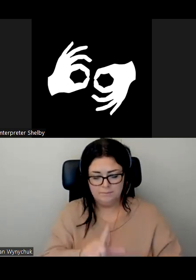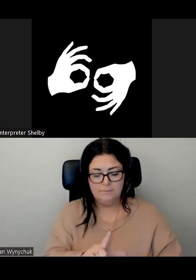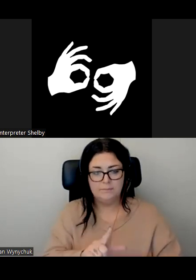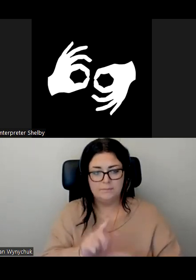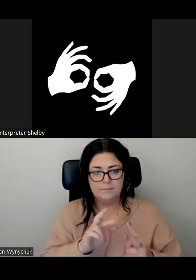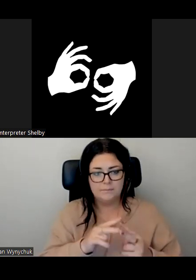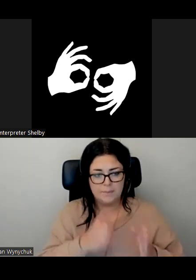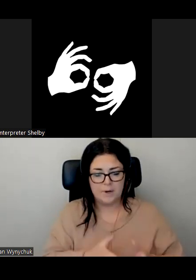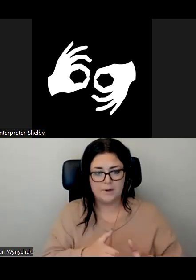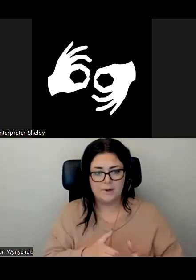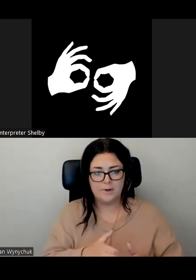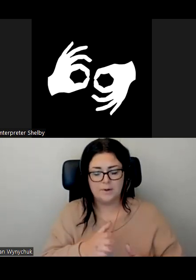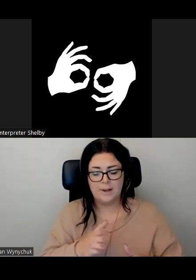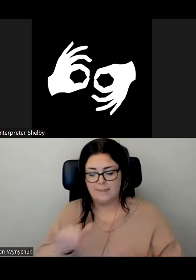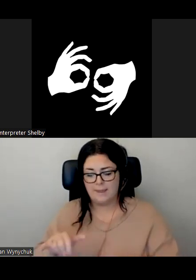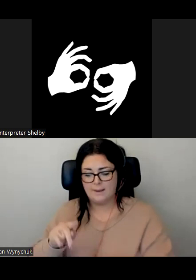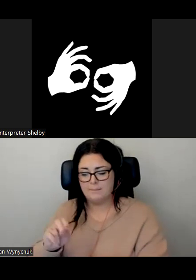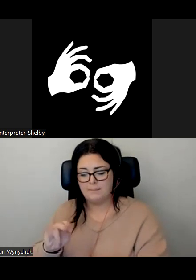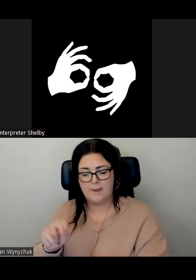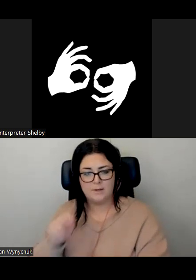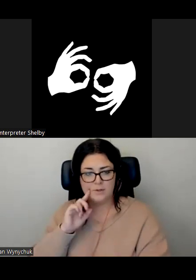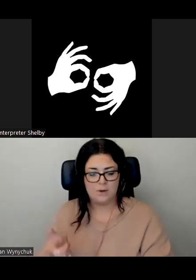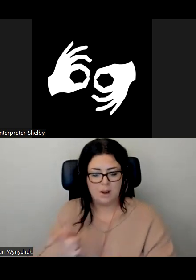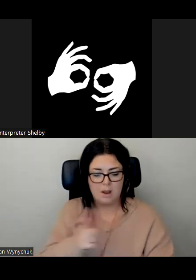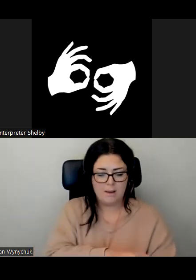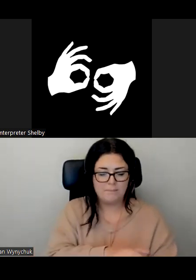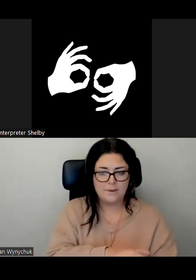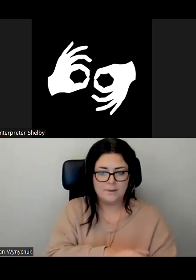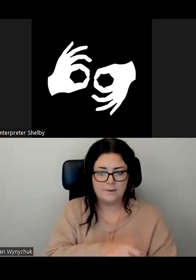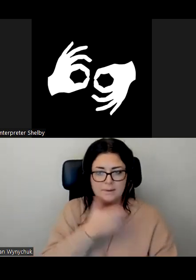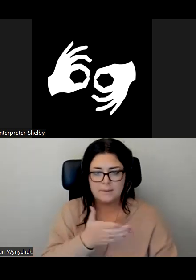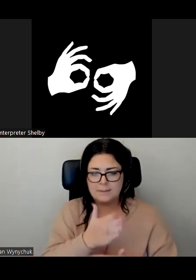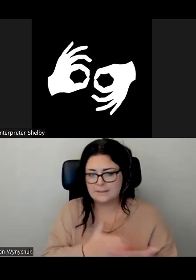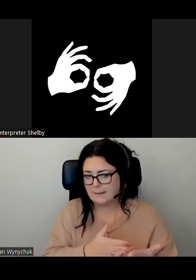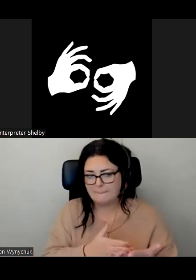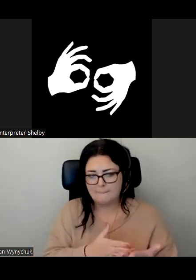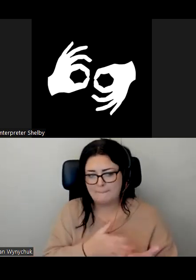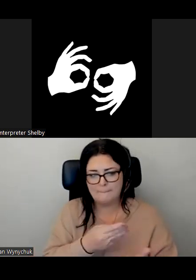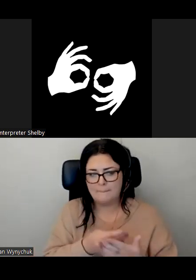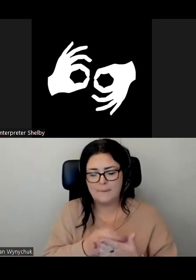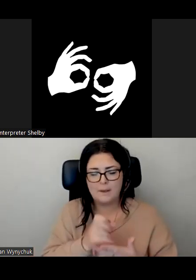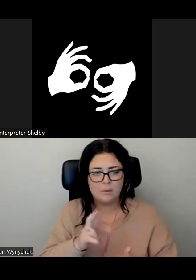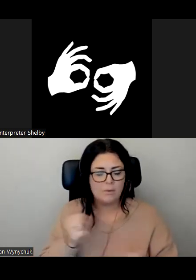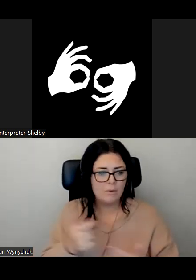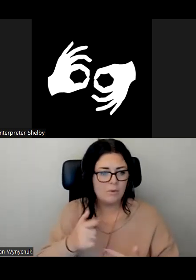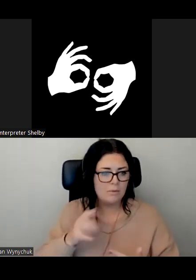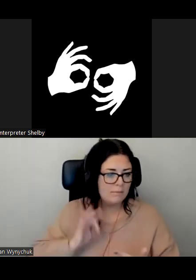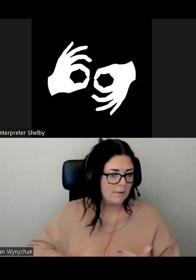that he was the beneficiary of that pension, he may have been able to get some sort of benefit.